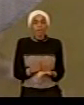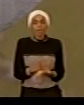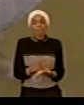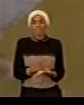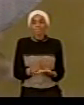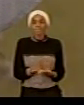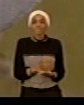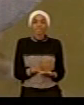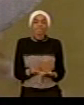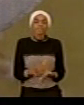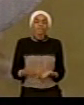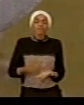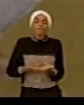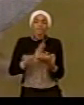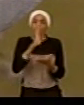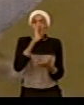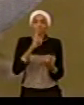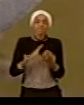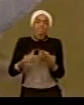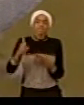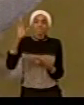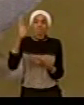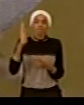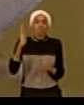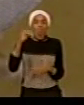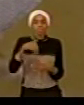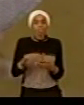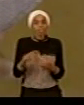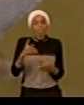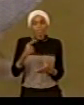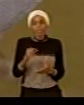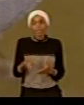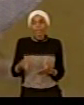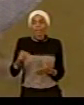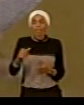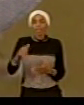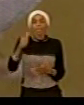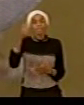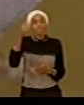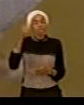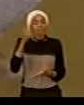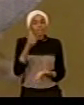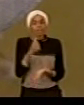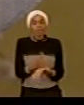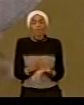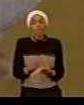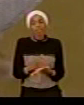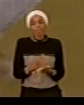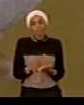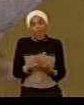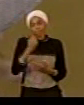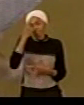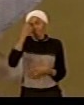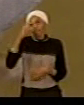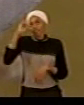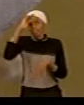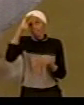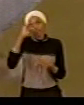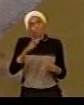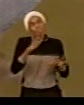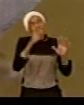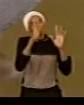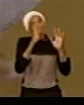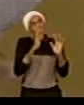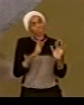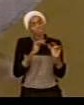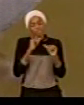Hallelujah. Glory, glory be to God in the highest. Amen. For